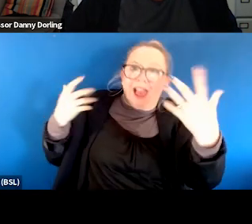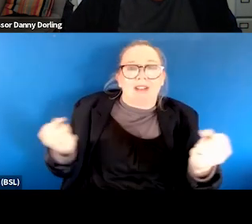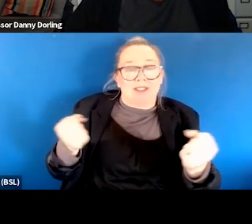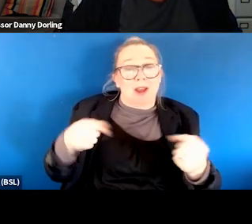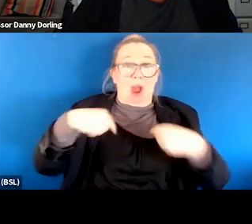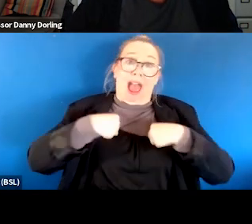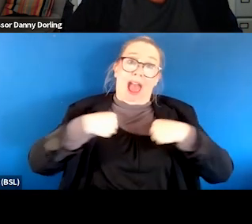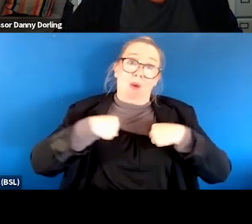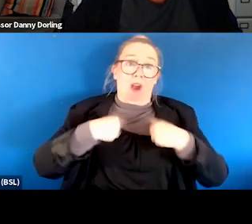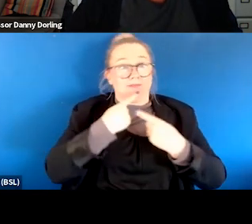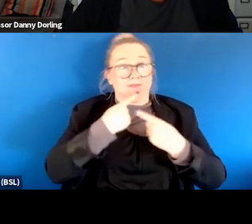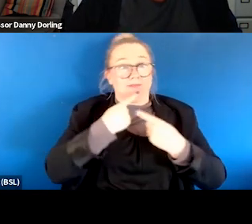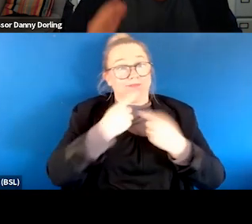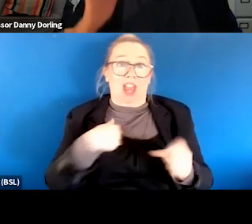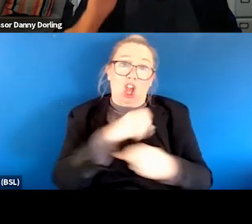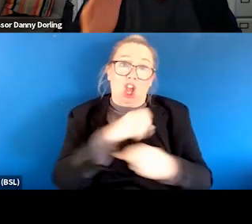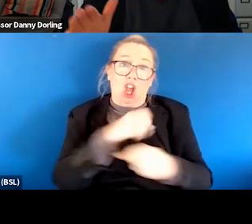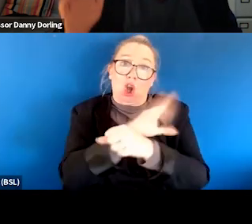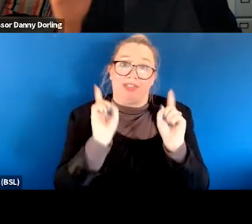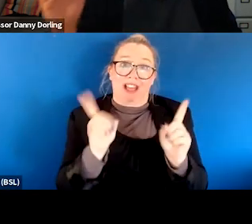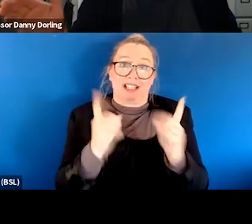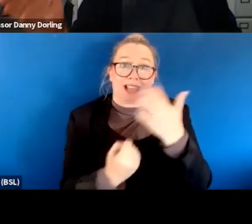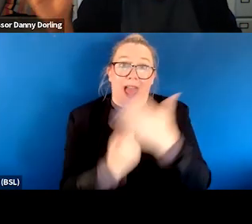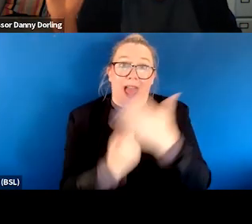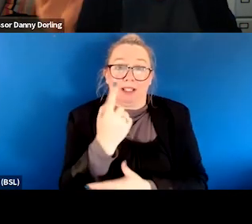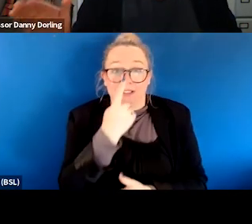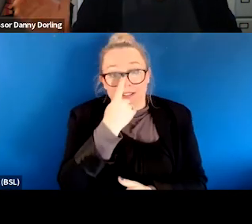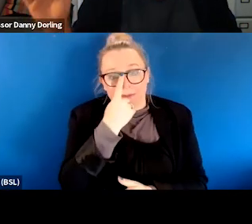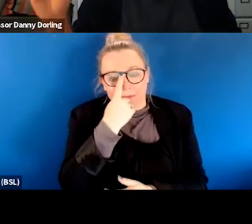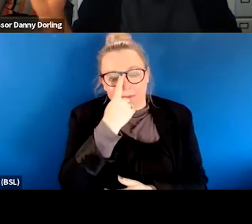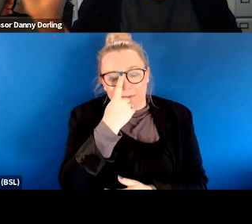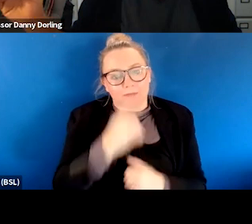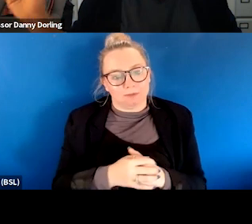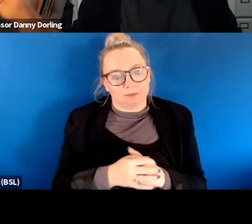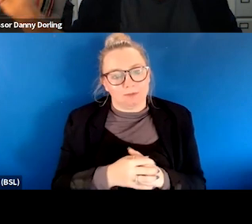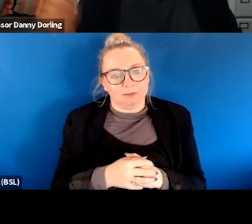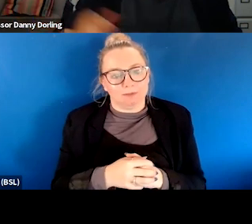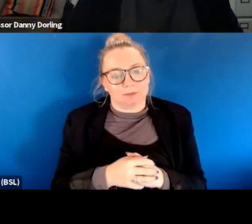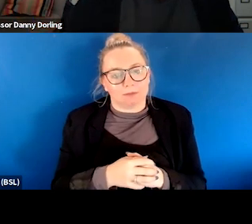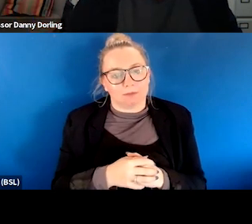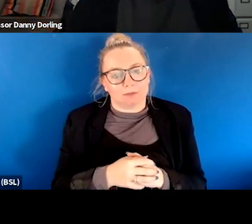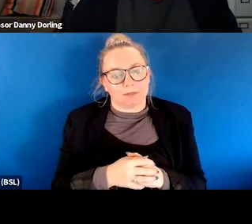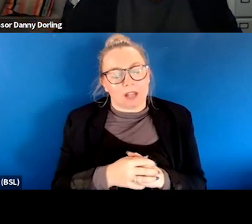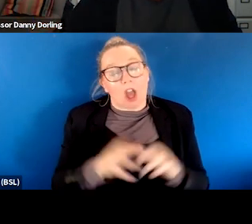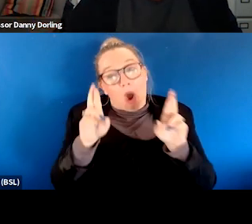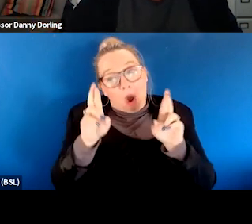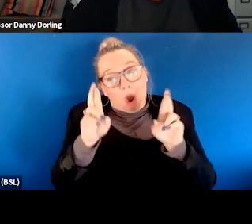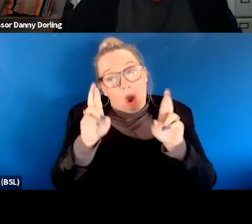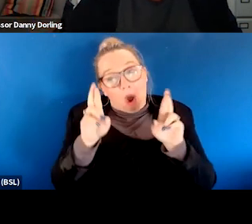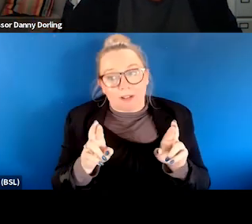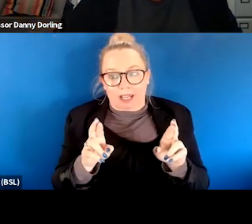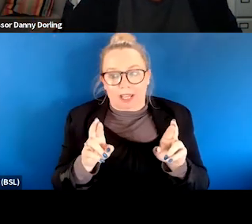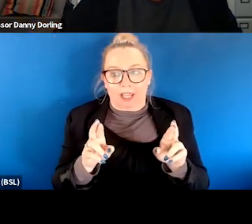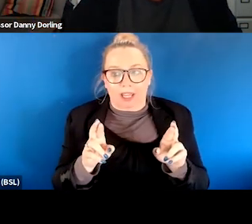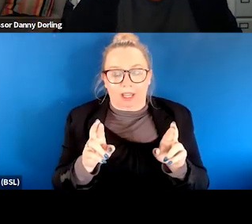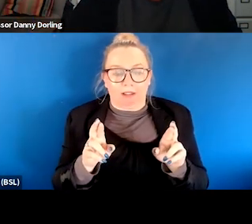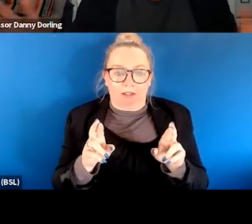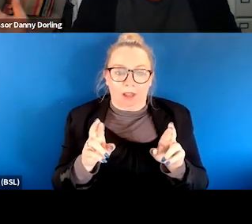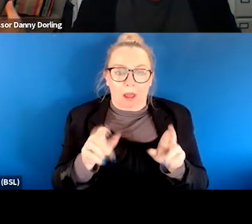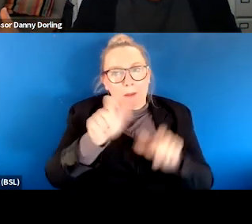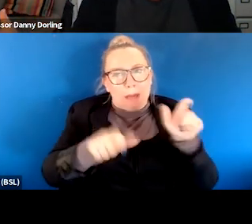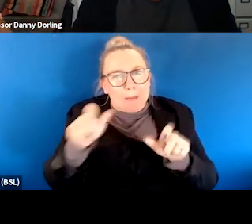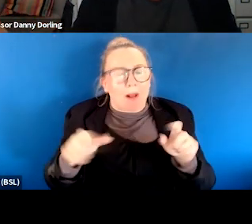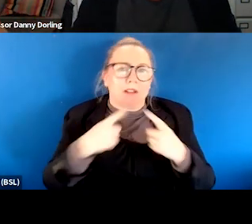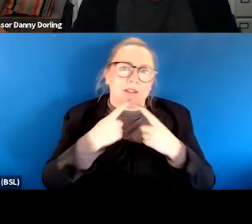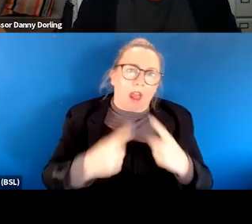events are very rare. They are not increasing so far in their rate of happening, although people often say